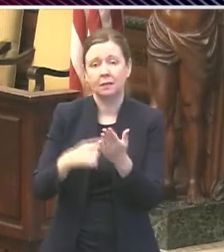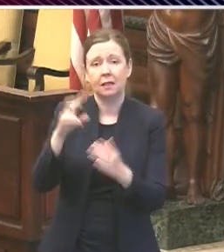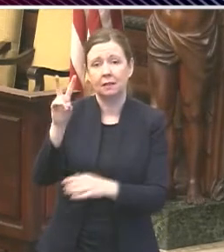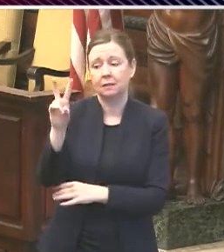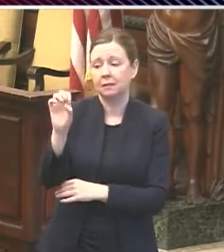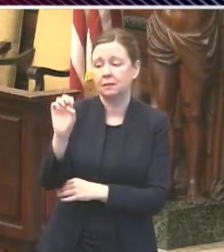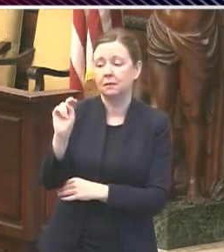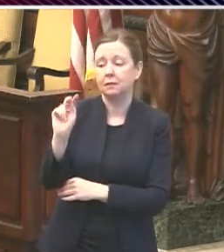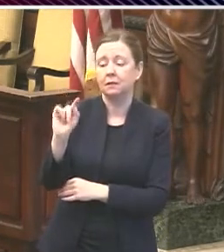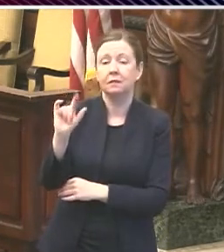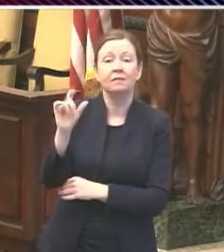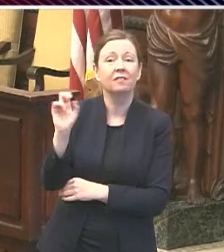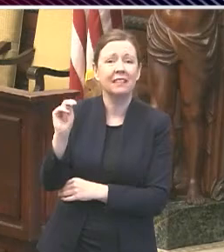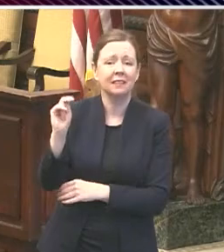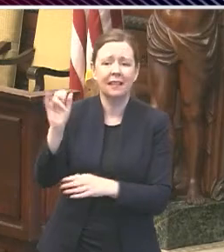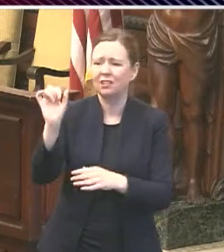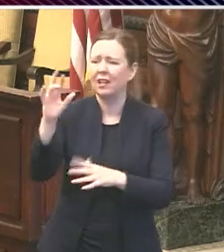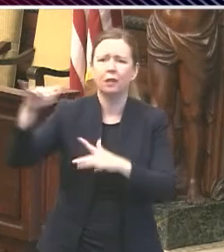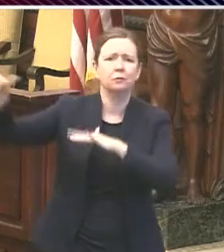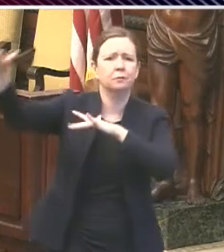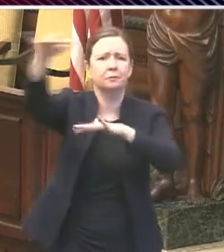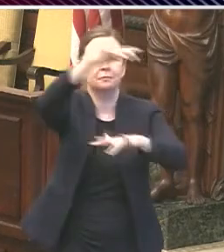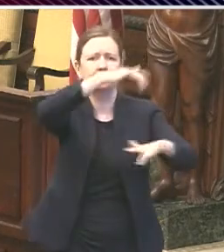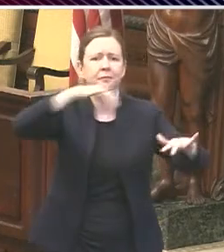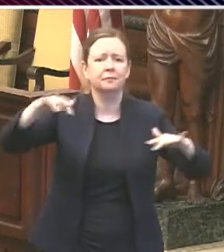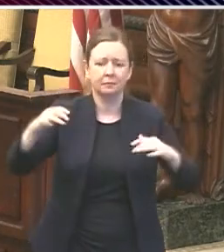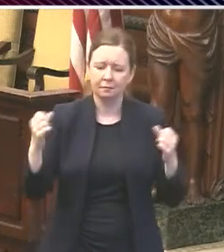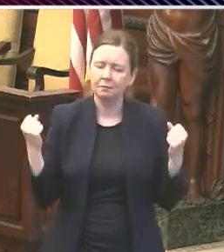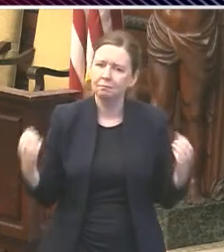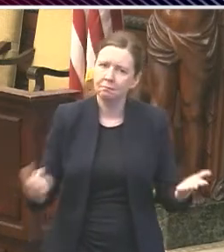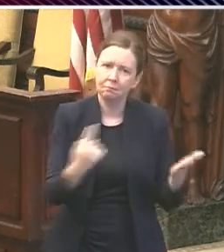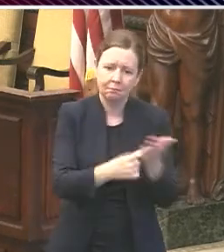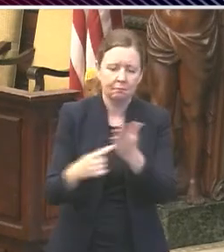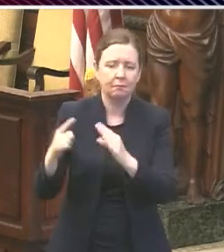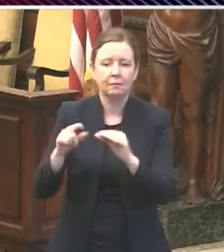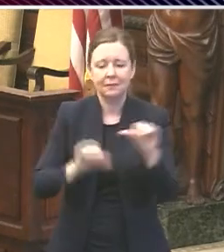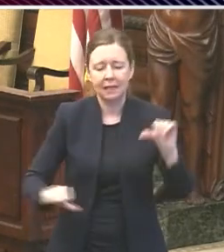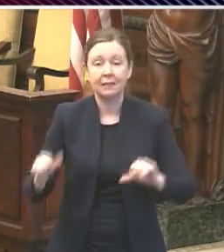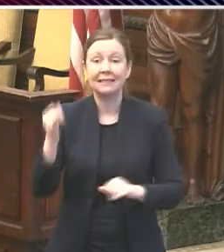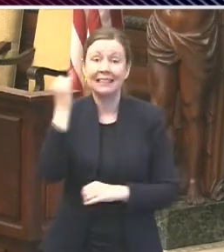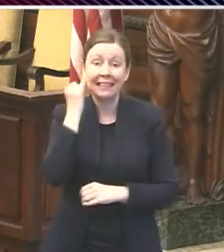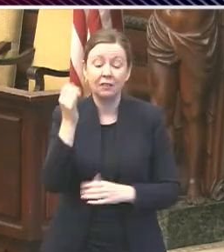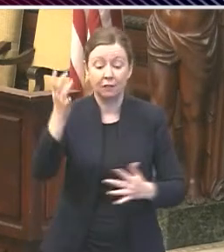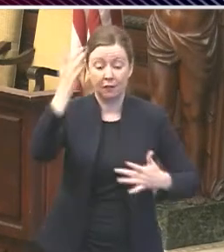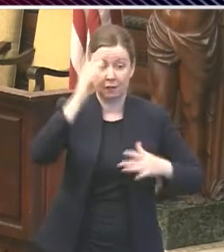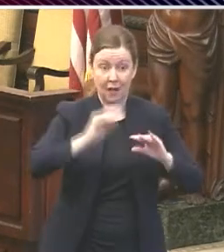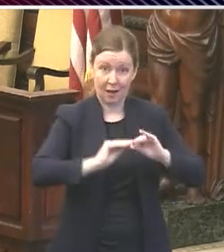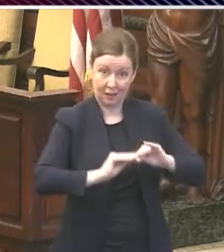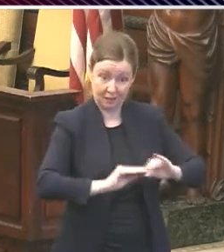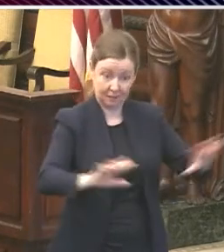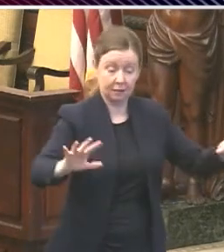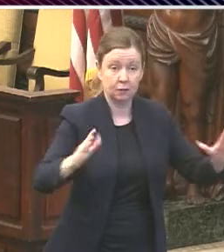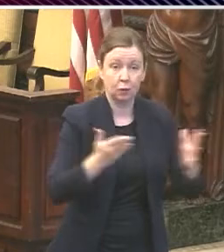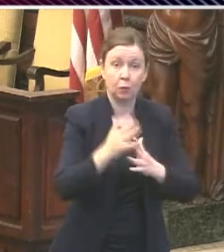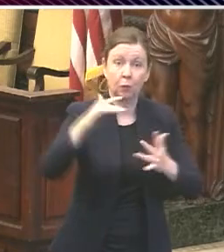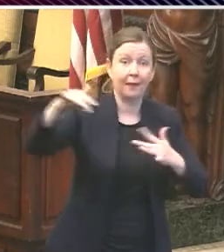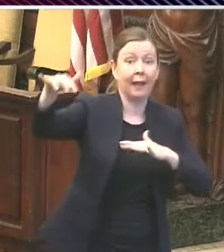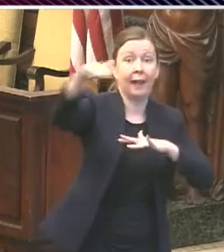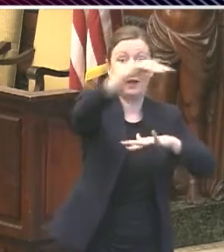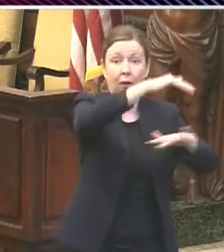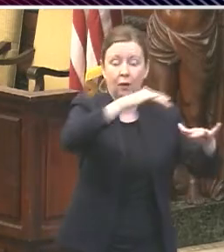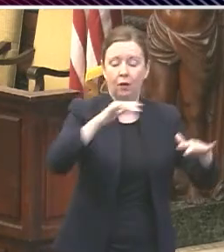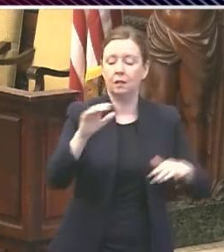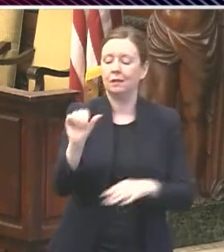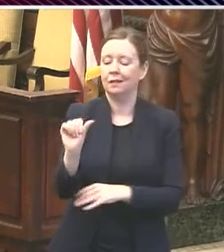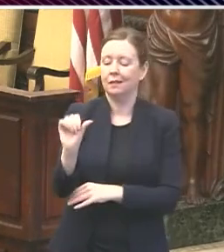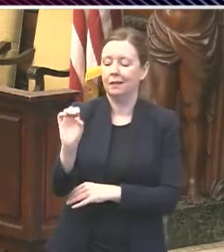are continued questions that you've probably read about among scientists about whether the virus can spread through the air in what's called